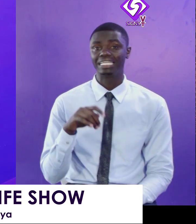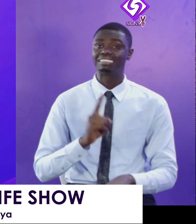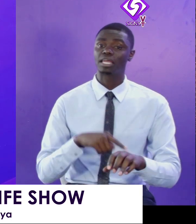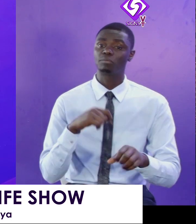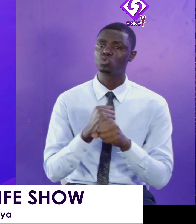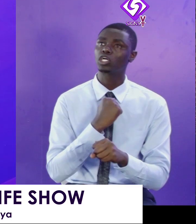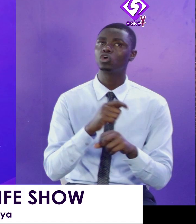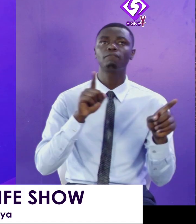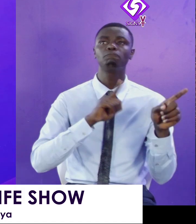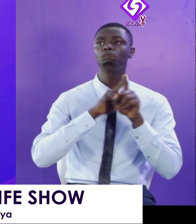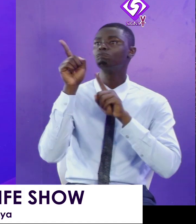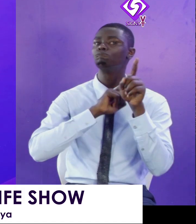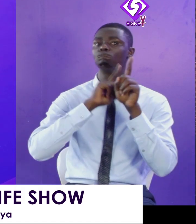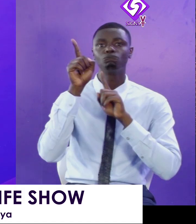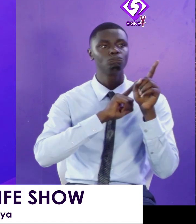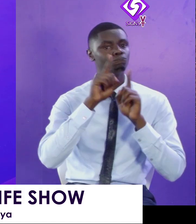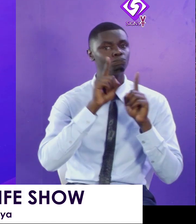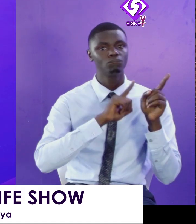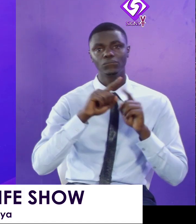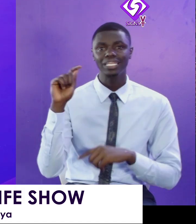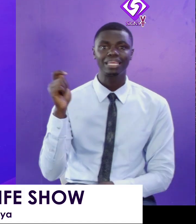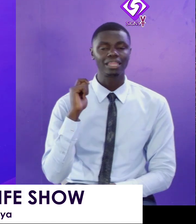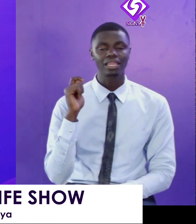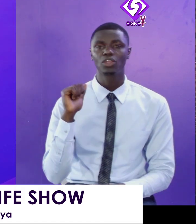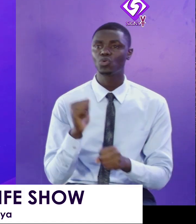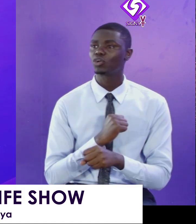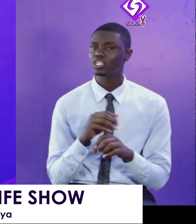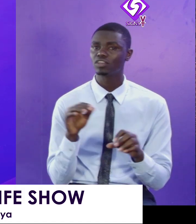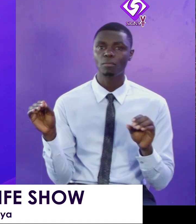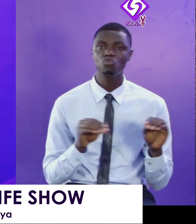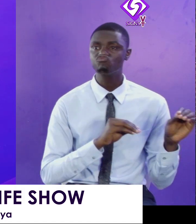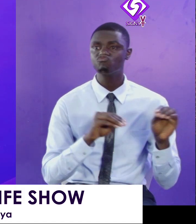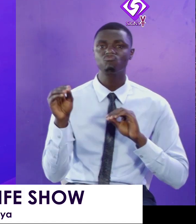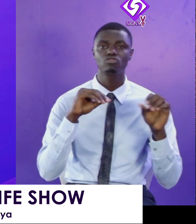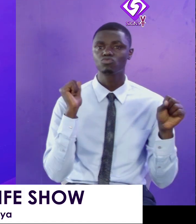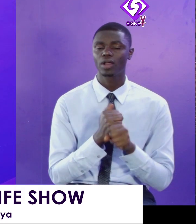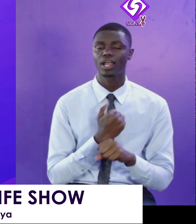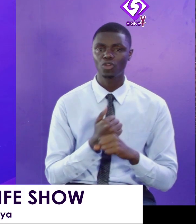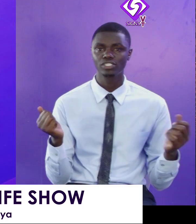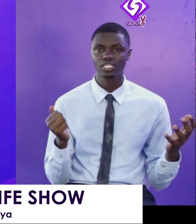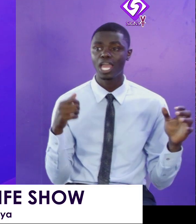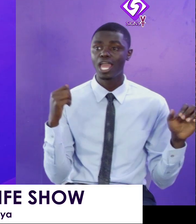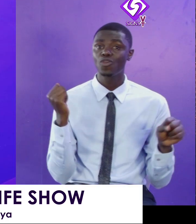tour how lovely Kenya is. You cannot move around. Yeah, you cannot